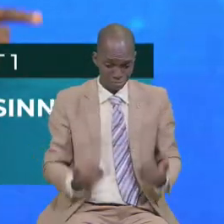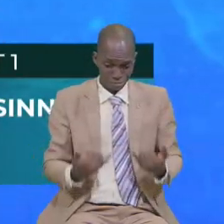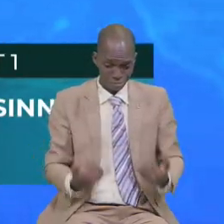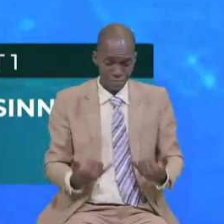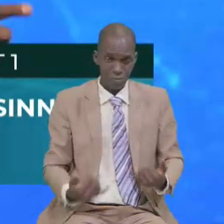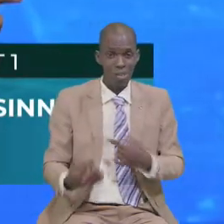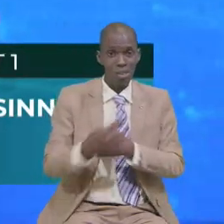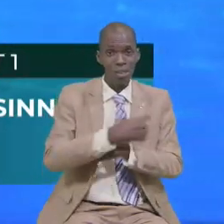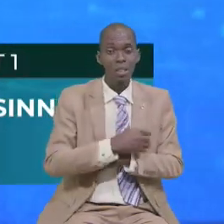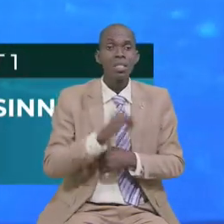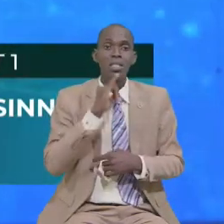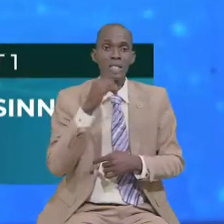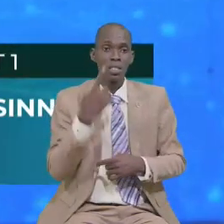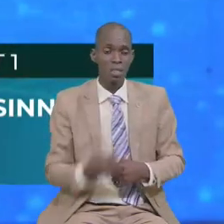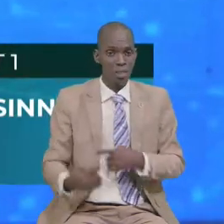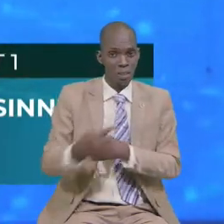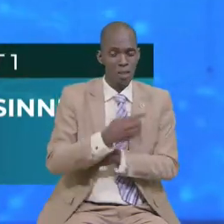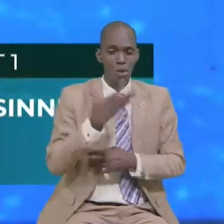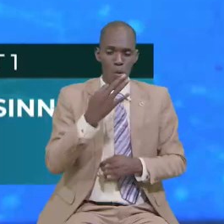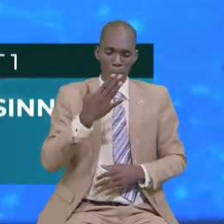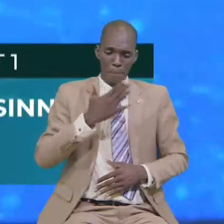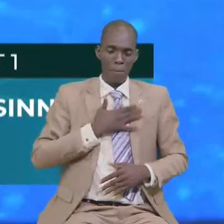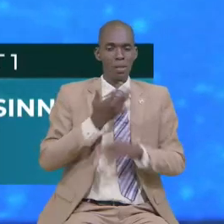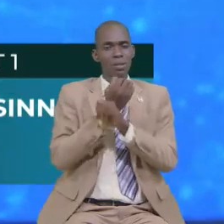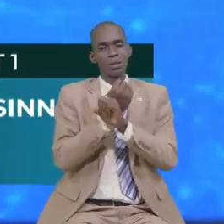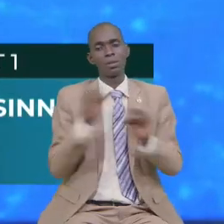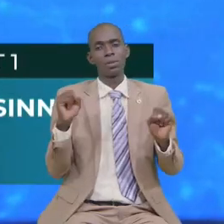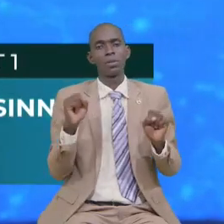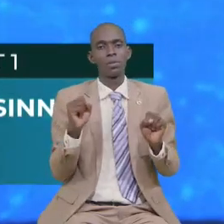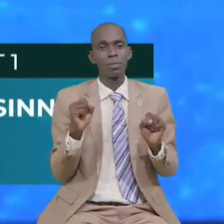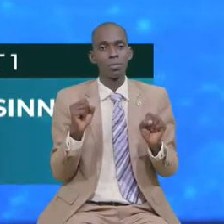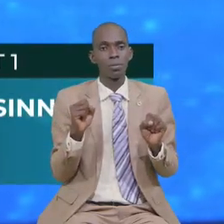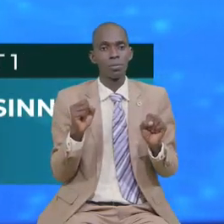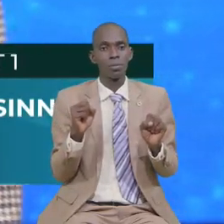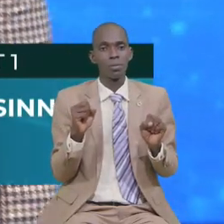is the day of my salvation.